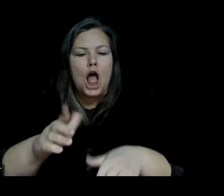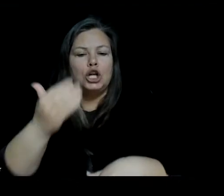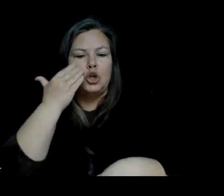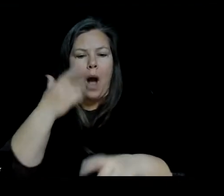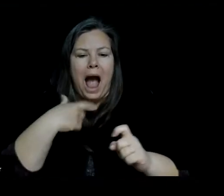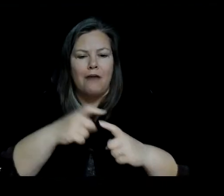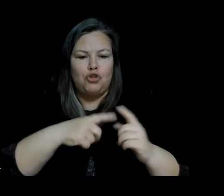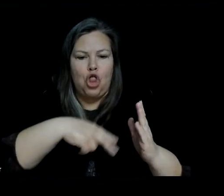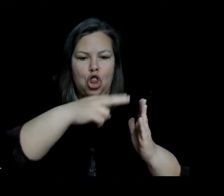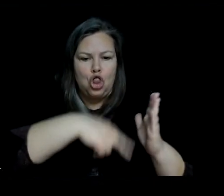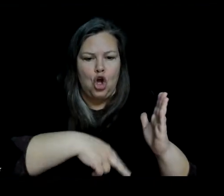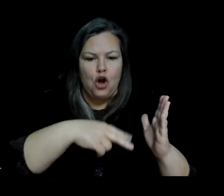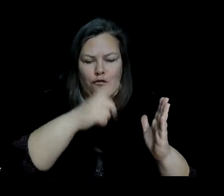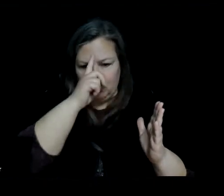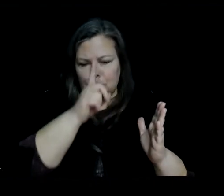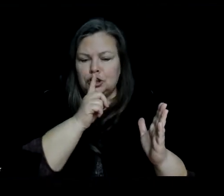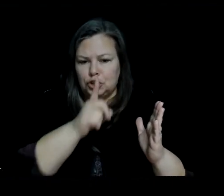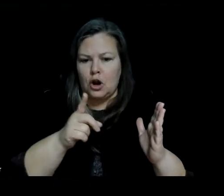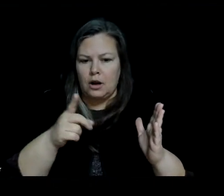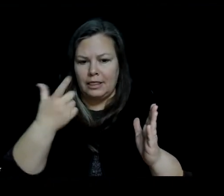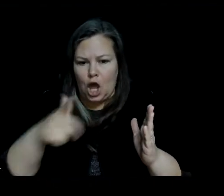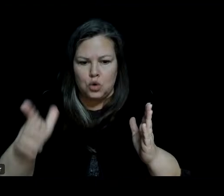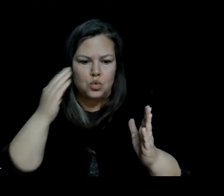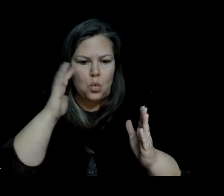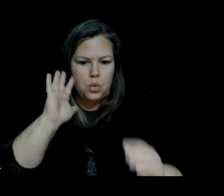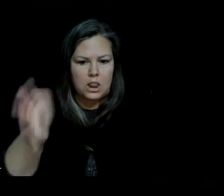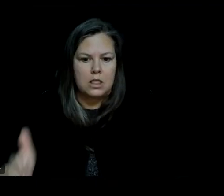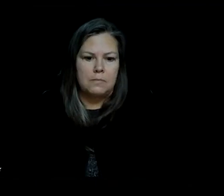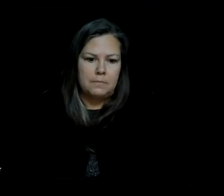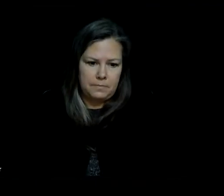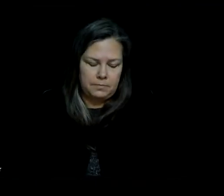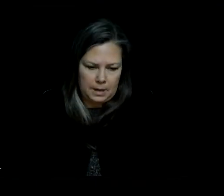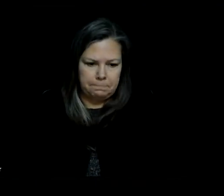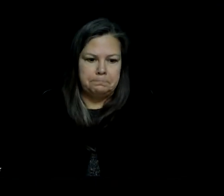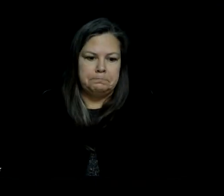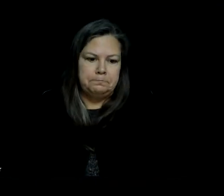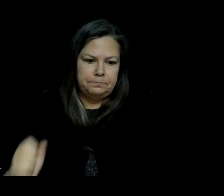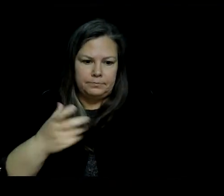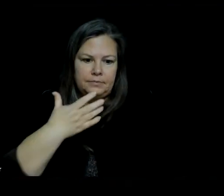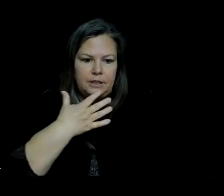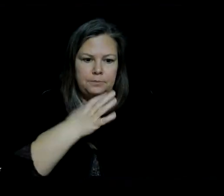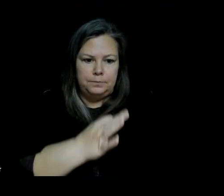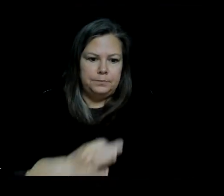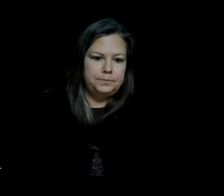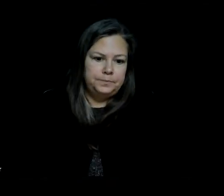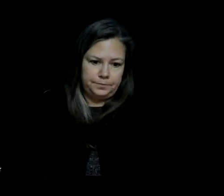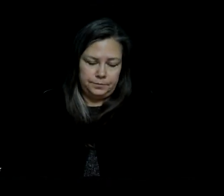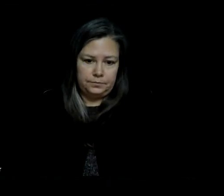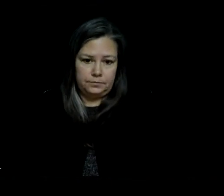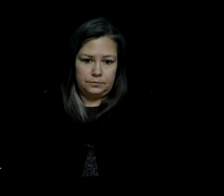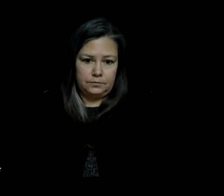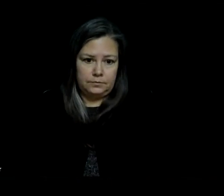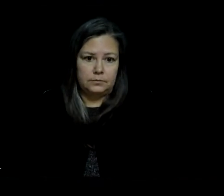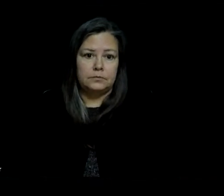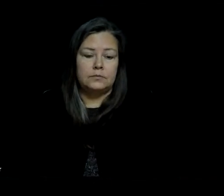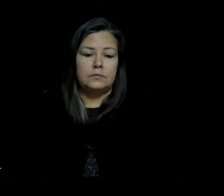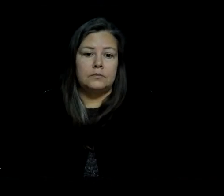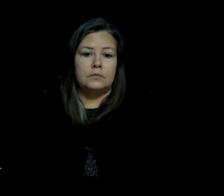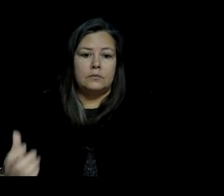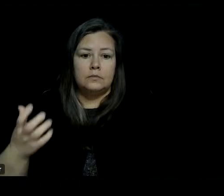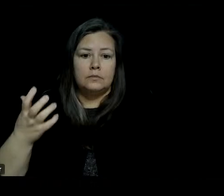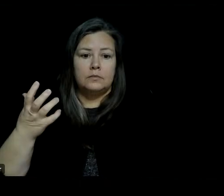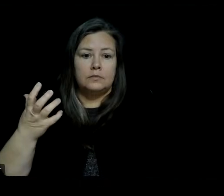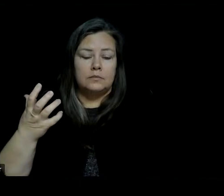to look at my laptop and everything. Okay. Thank you, Mr. Chair. And looking overall, it looks